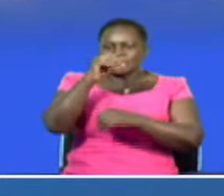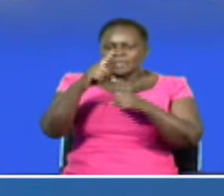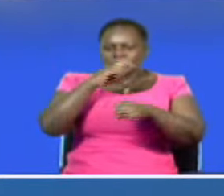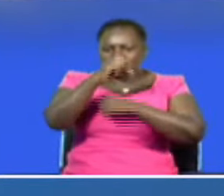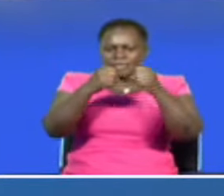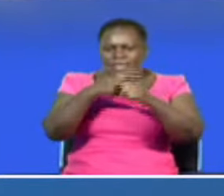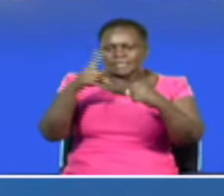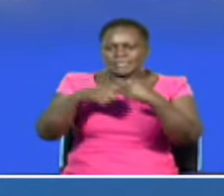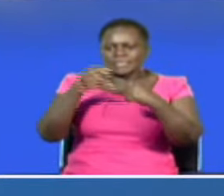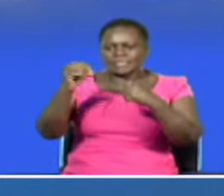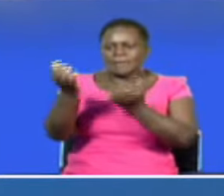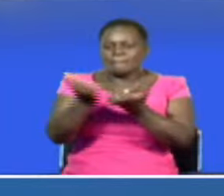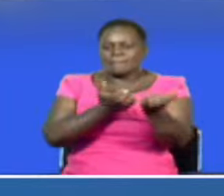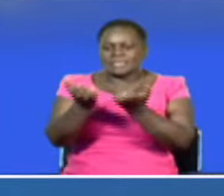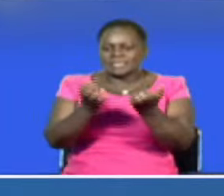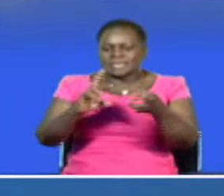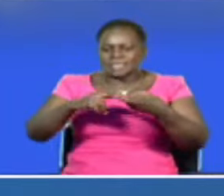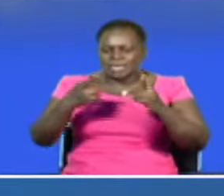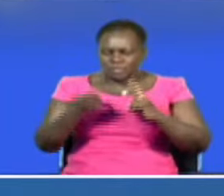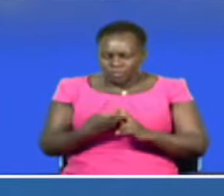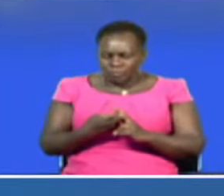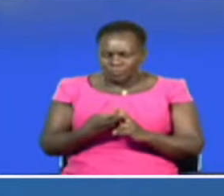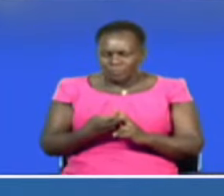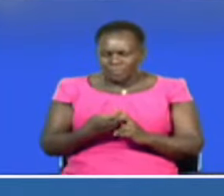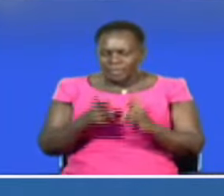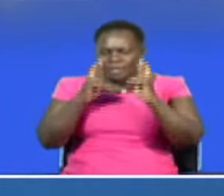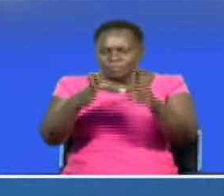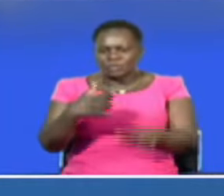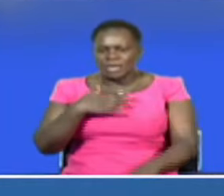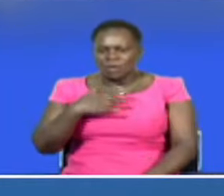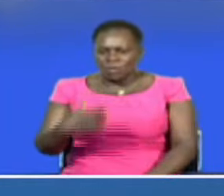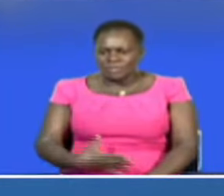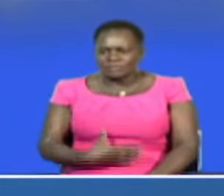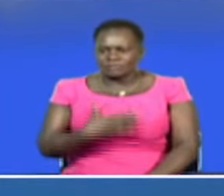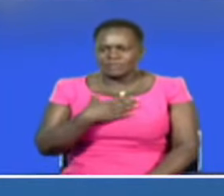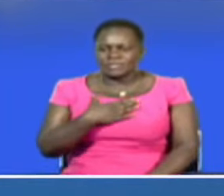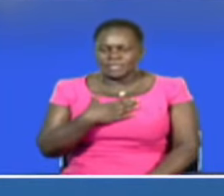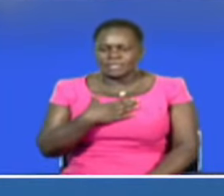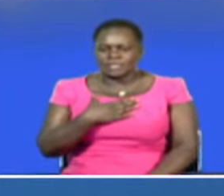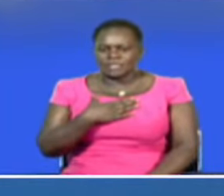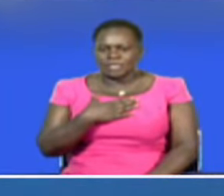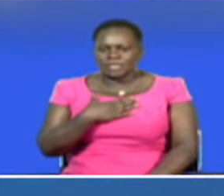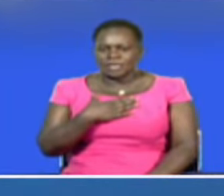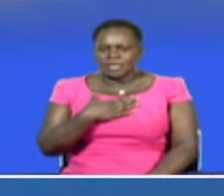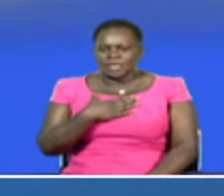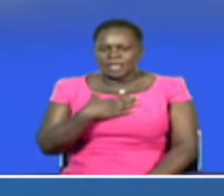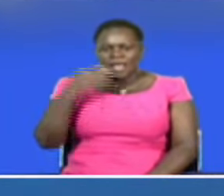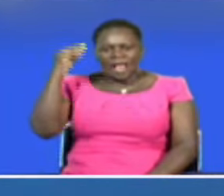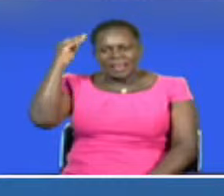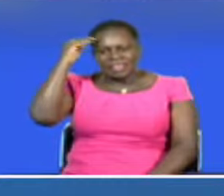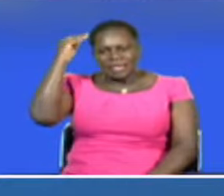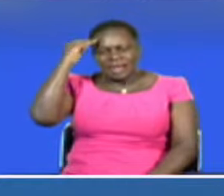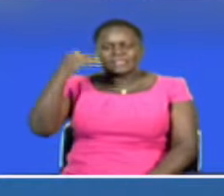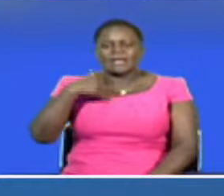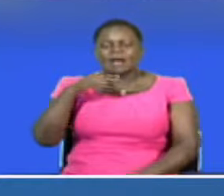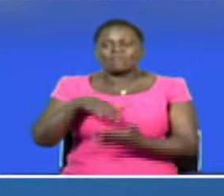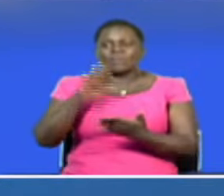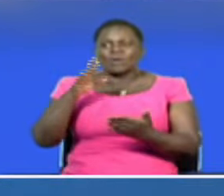years of bilateral relations? KTN's Daniel Kariki toured the port of Rotterdam in the Netherlands and has